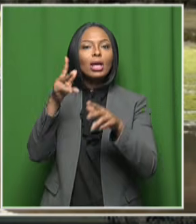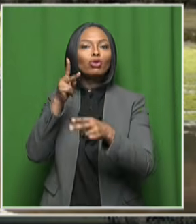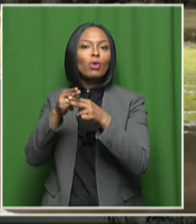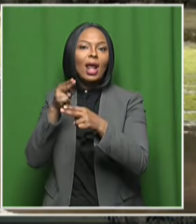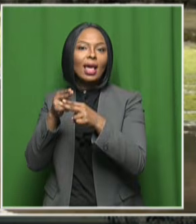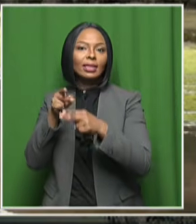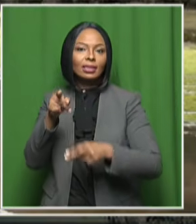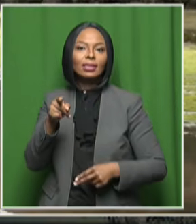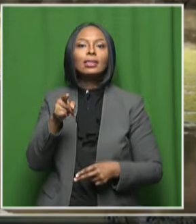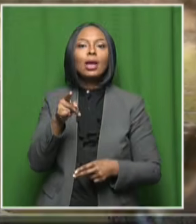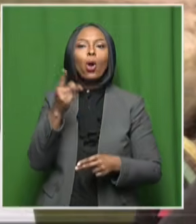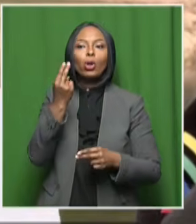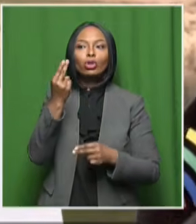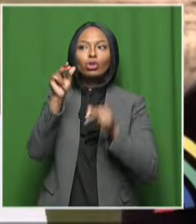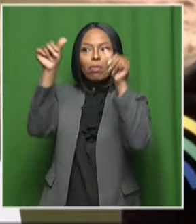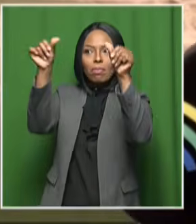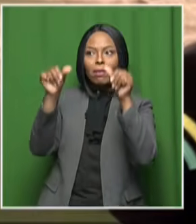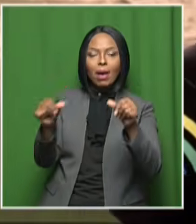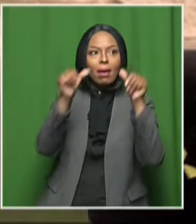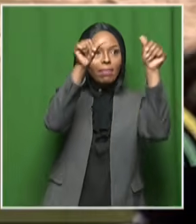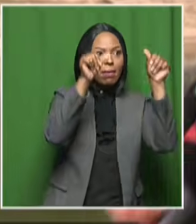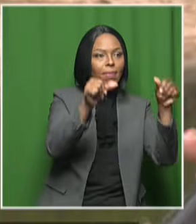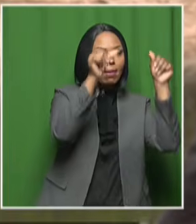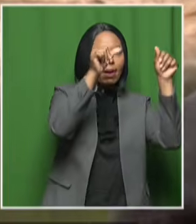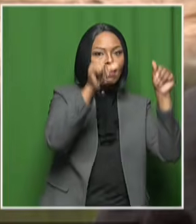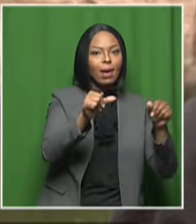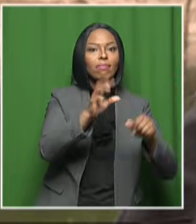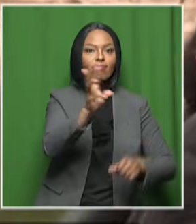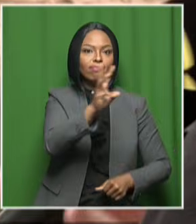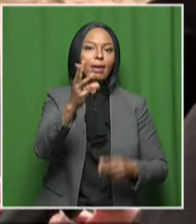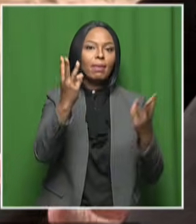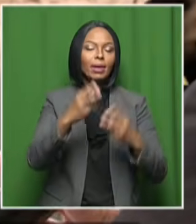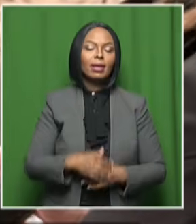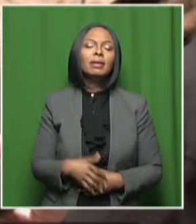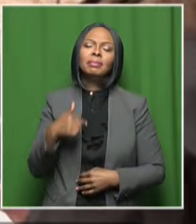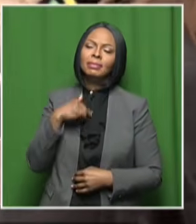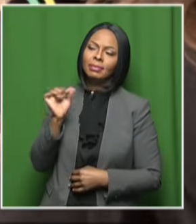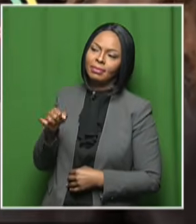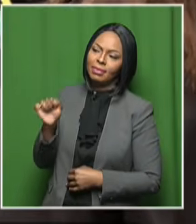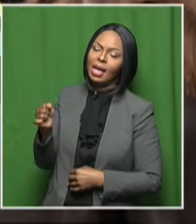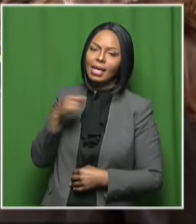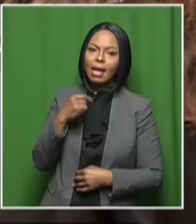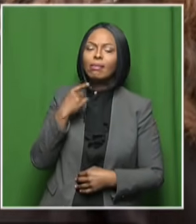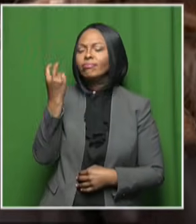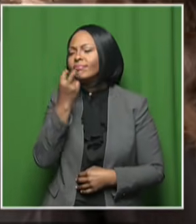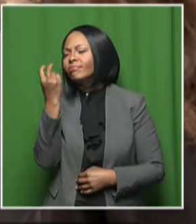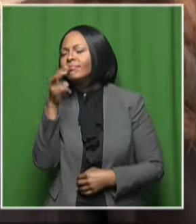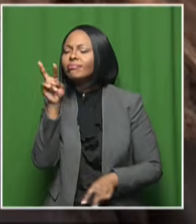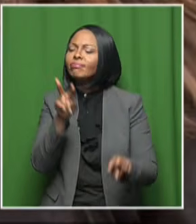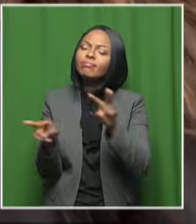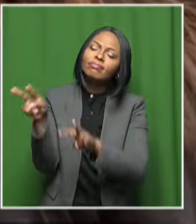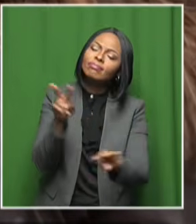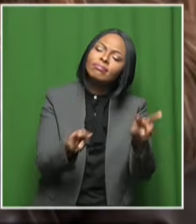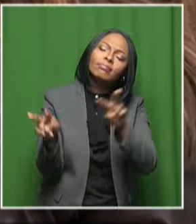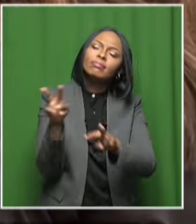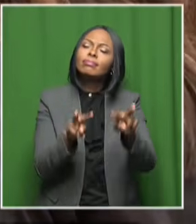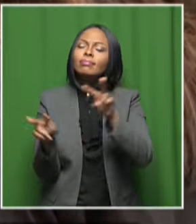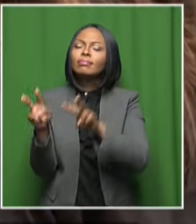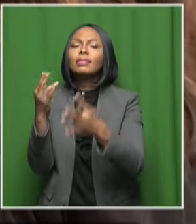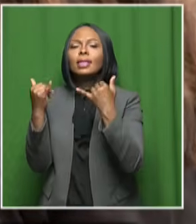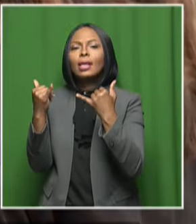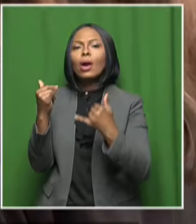like there's been a bit of a lack of that since I've got here. I mean, I've been looking around and trying, and I can see there's a problem. Whenever you see the big gift